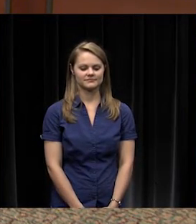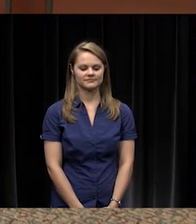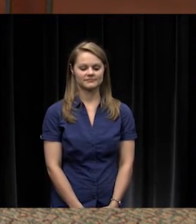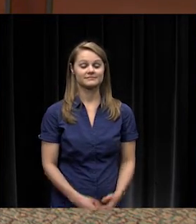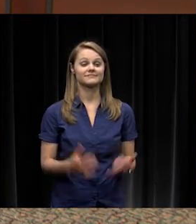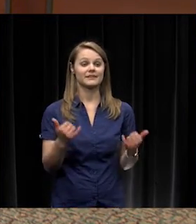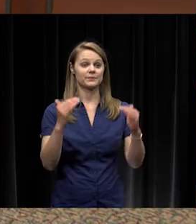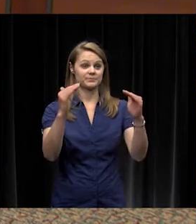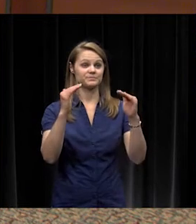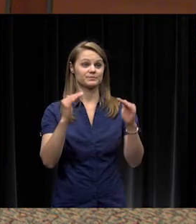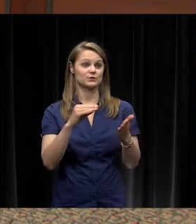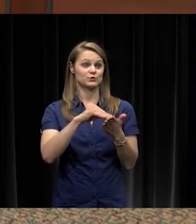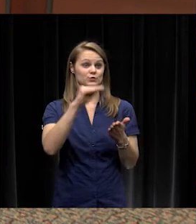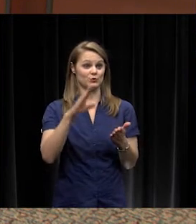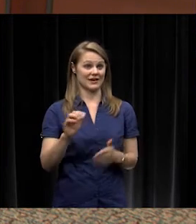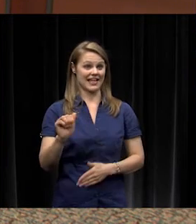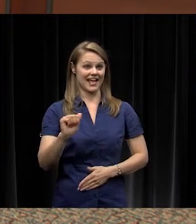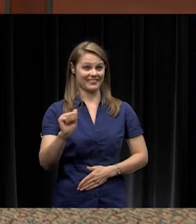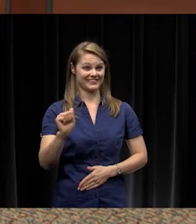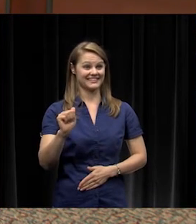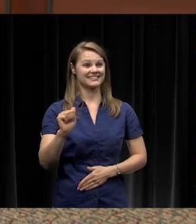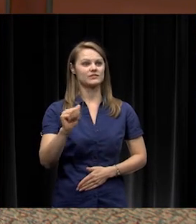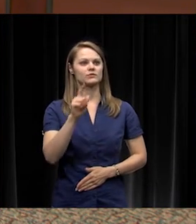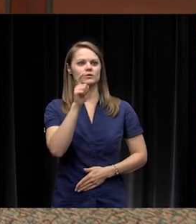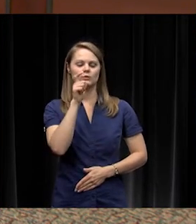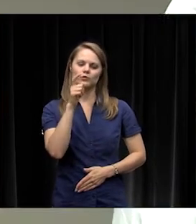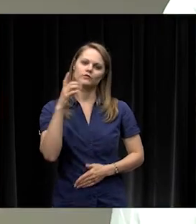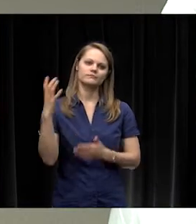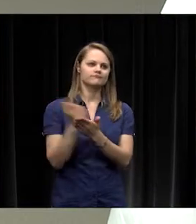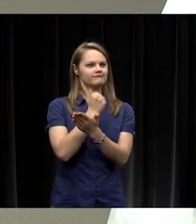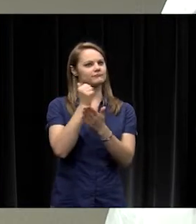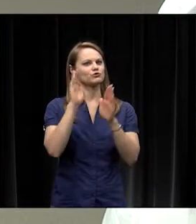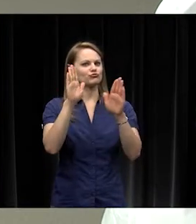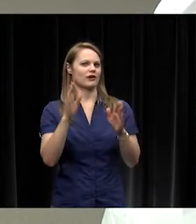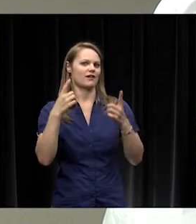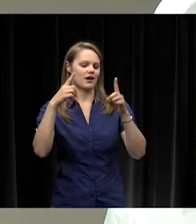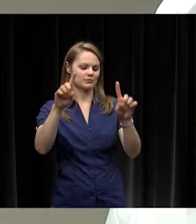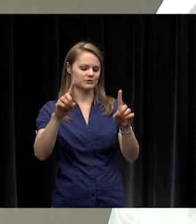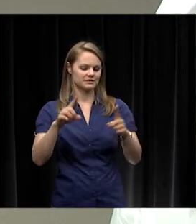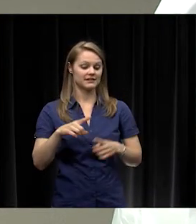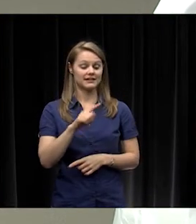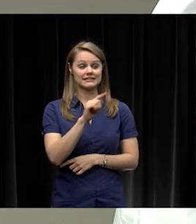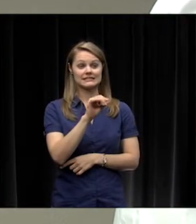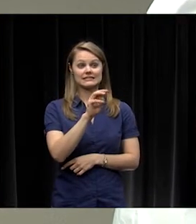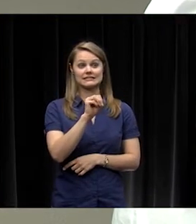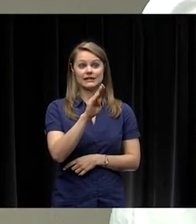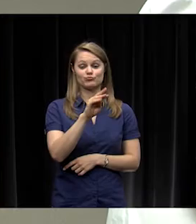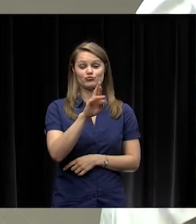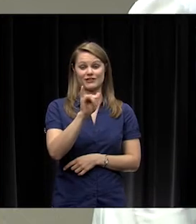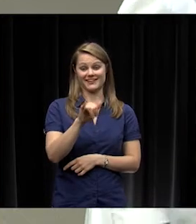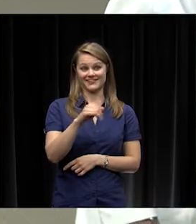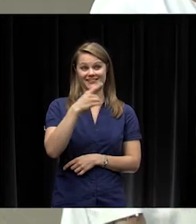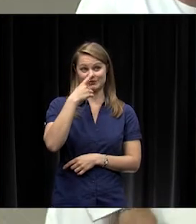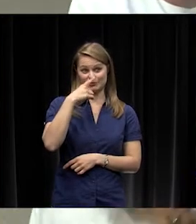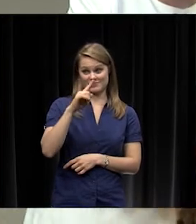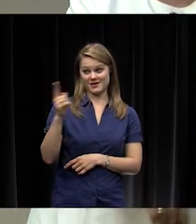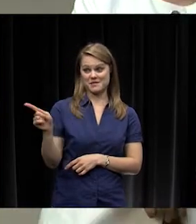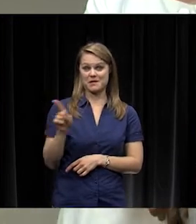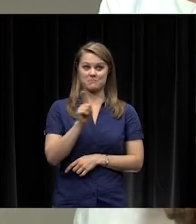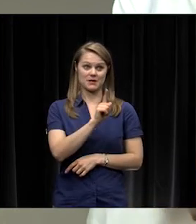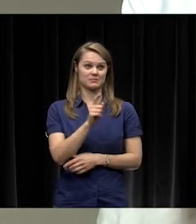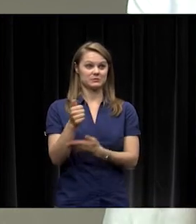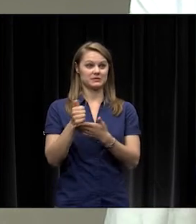And now on to our student athletes who have earned great accomplishments. If Tim Brady, our district athletic director, could come forward to assist with these